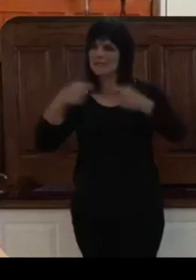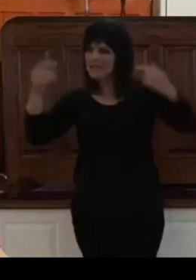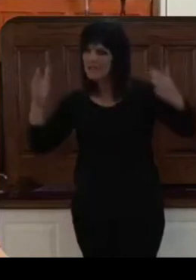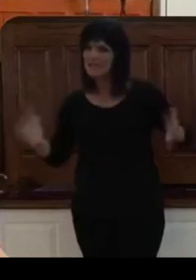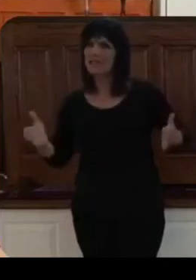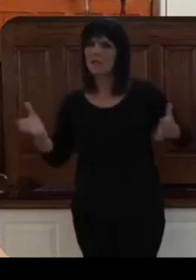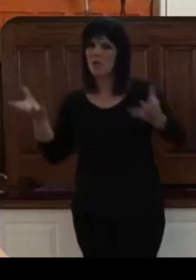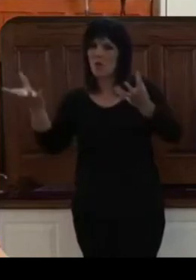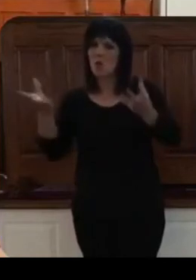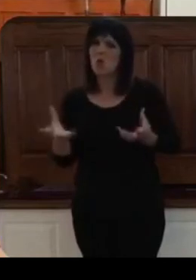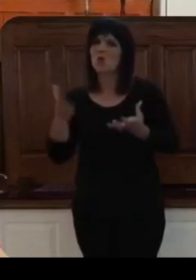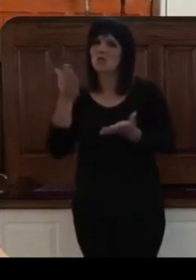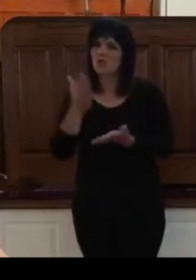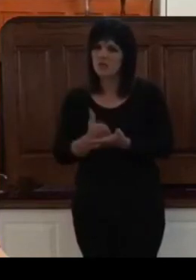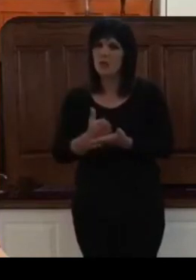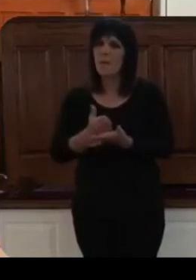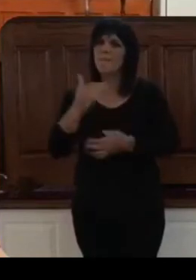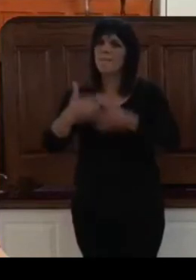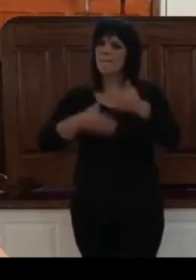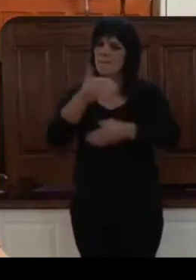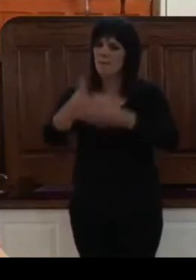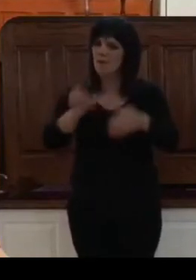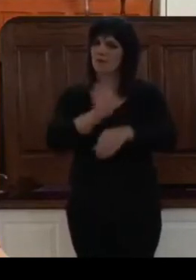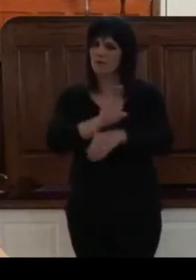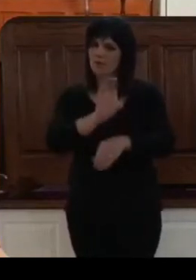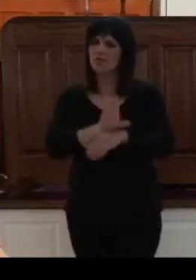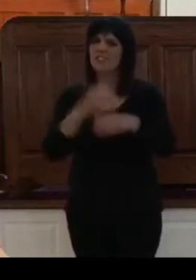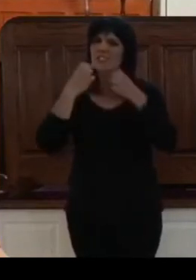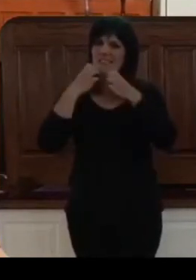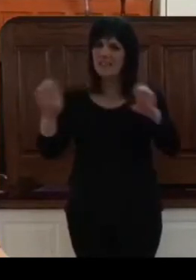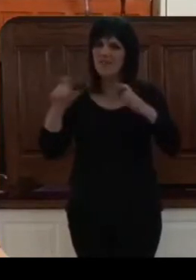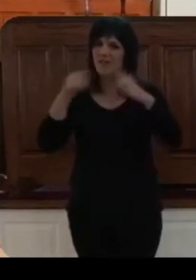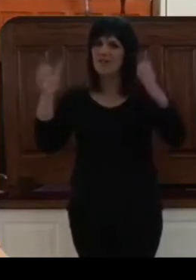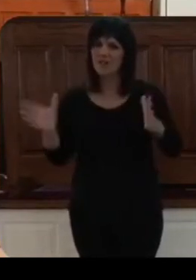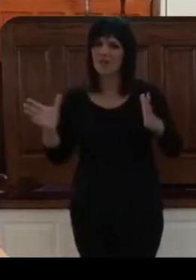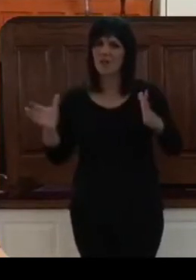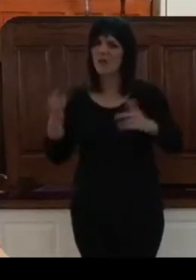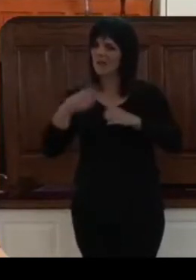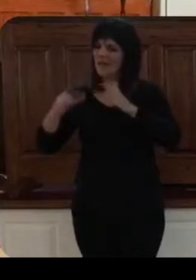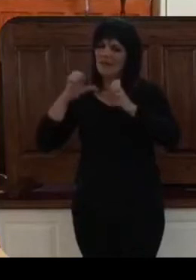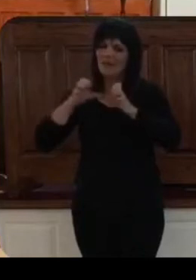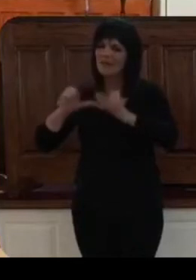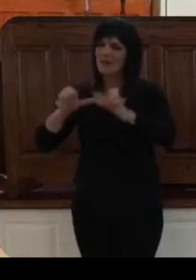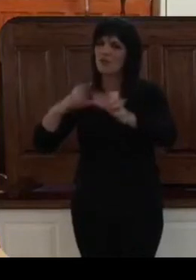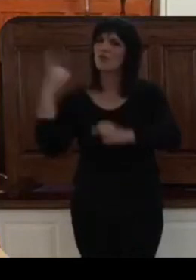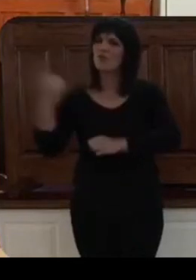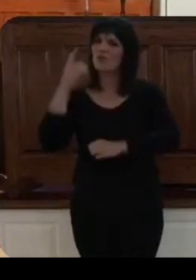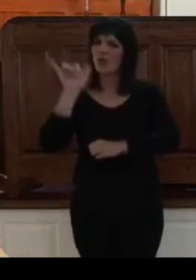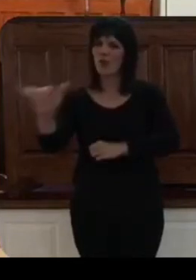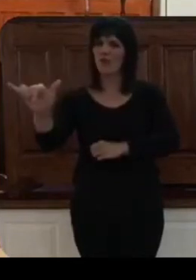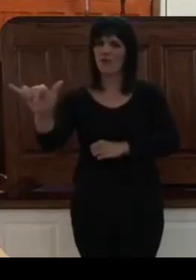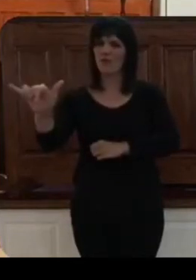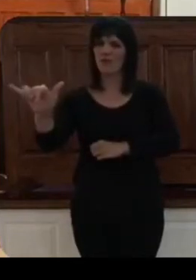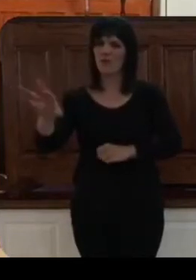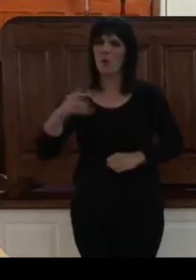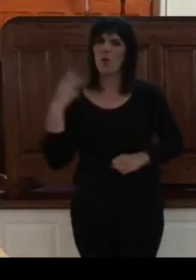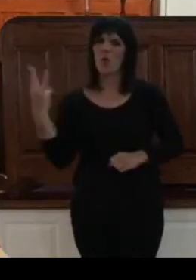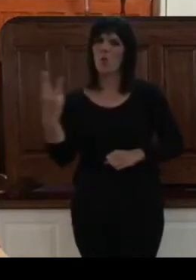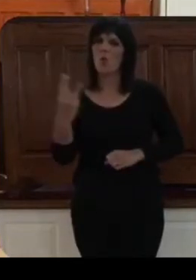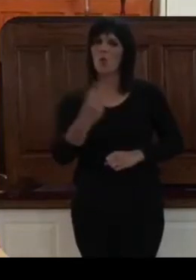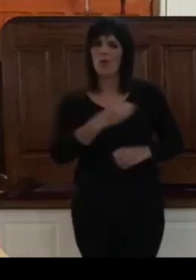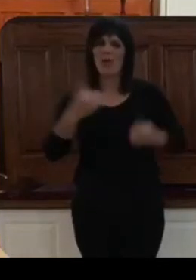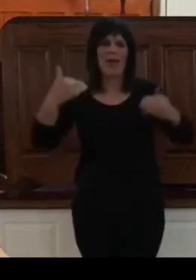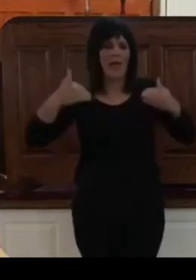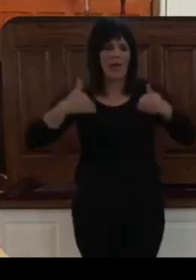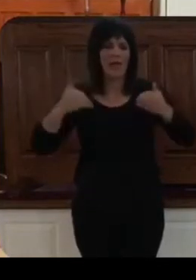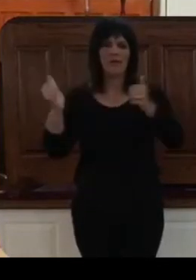mind that this is an effort of our enemy. We can't continue to do this indefinitely. We have to get back